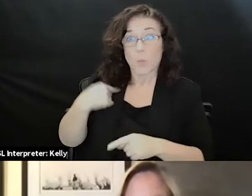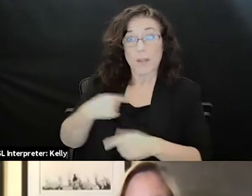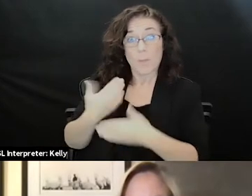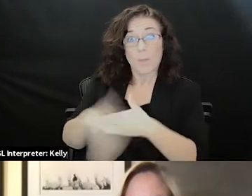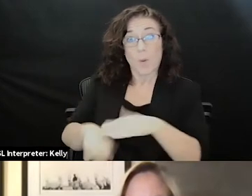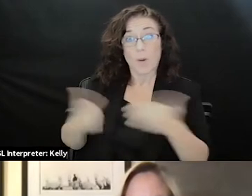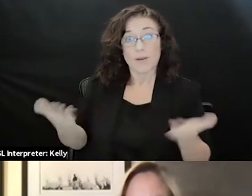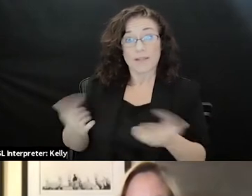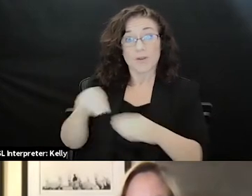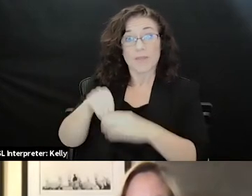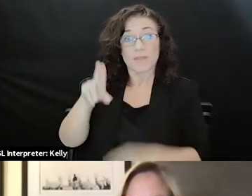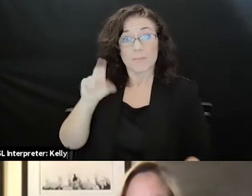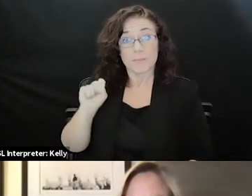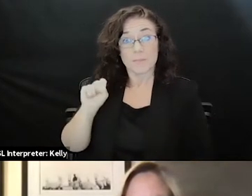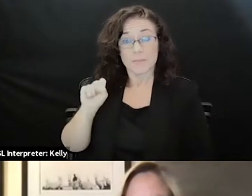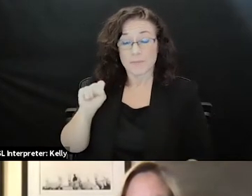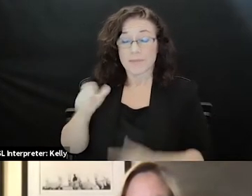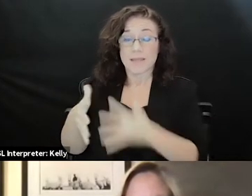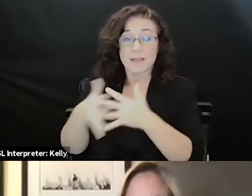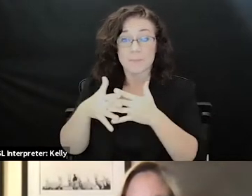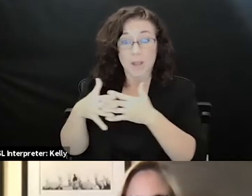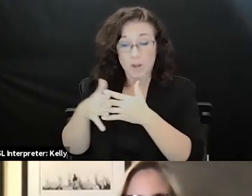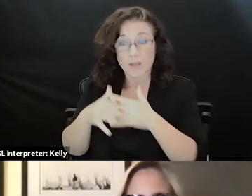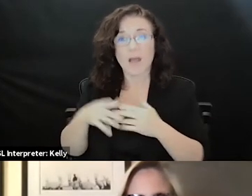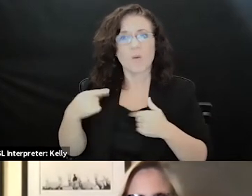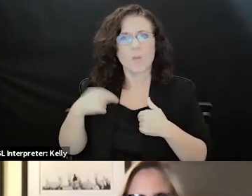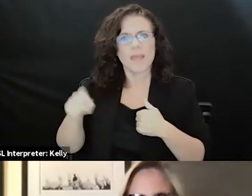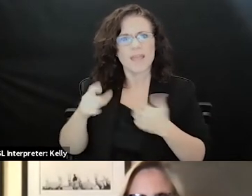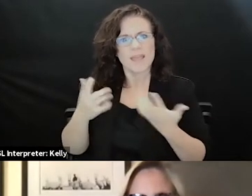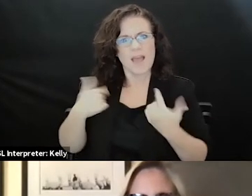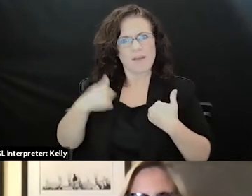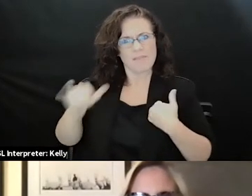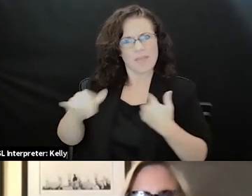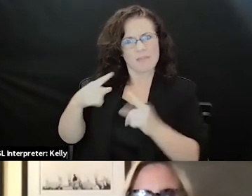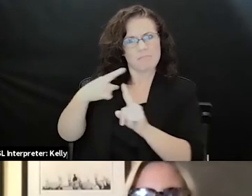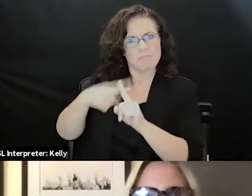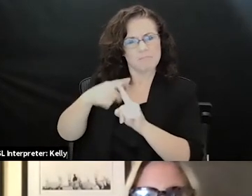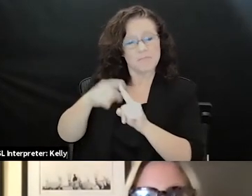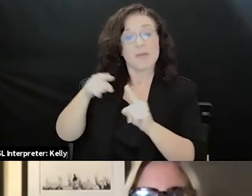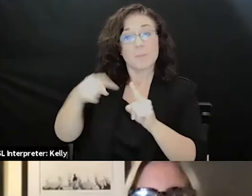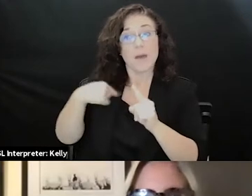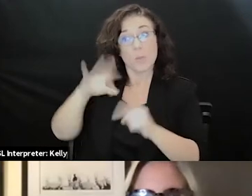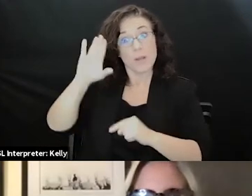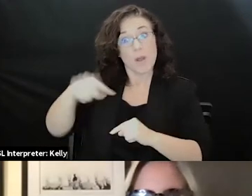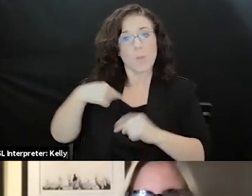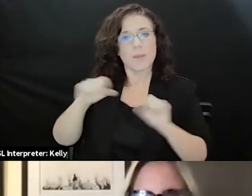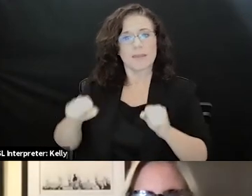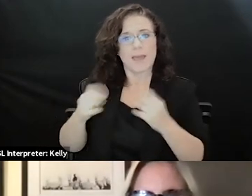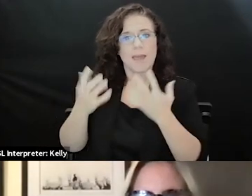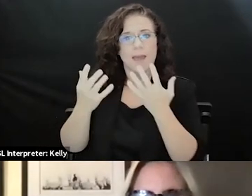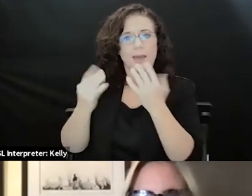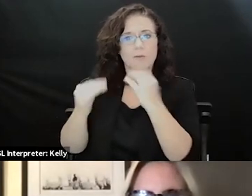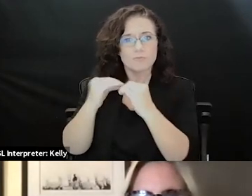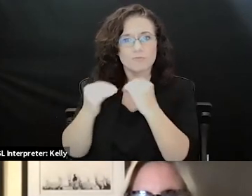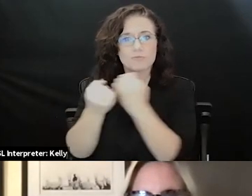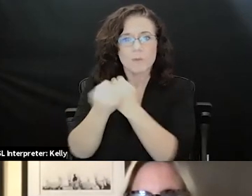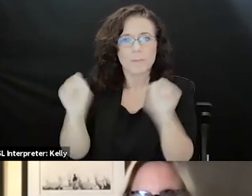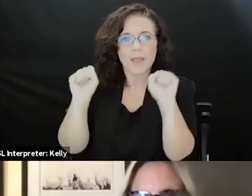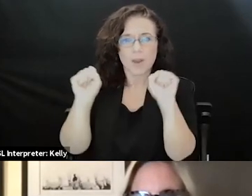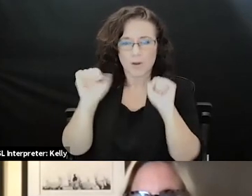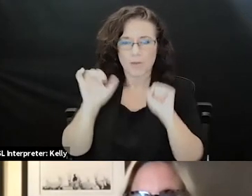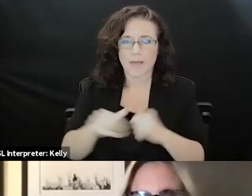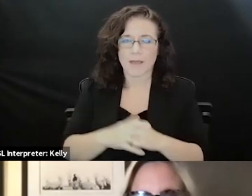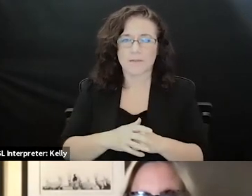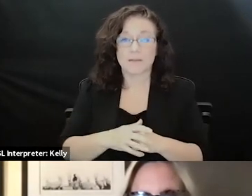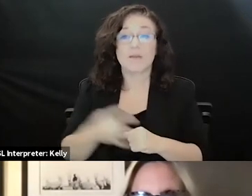we step into and how we repair it we will not march back to what was but move